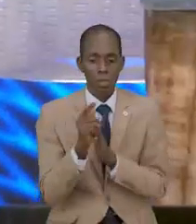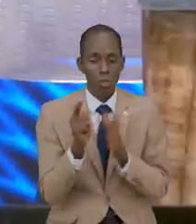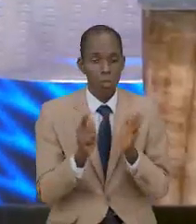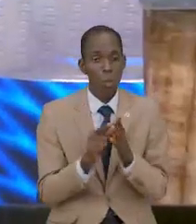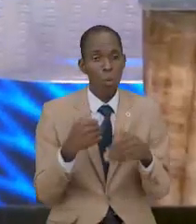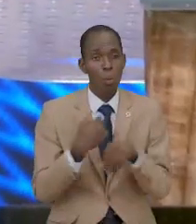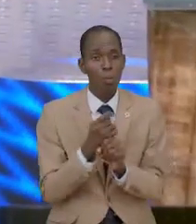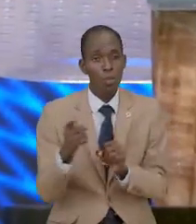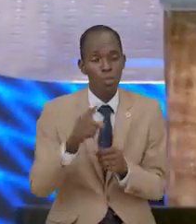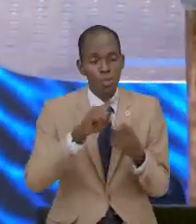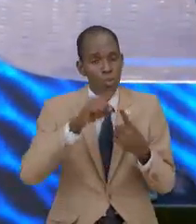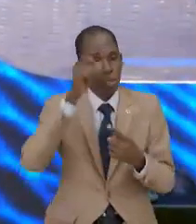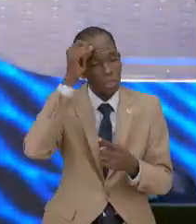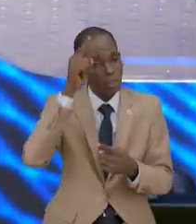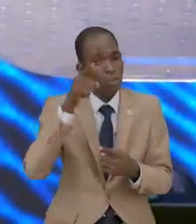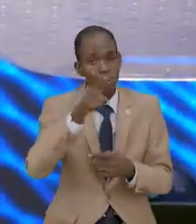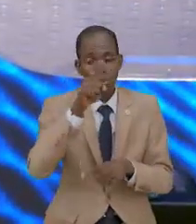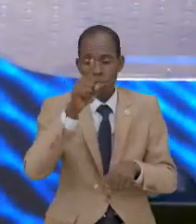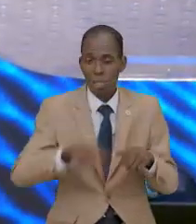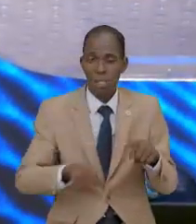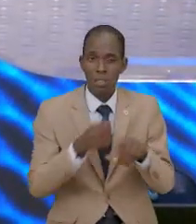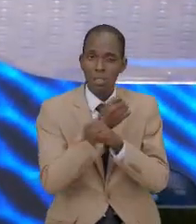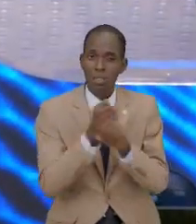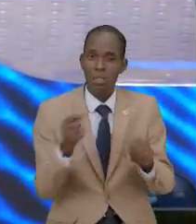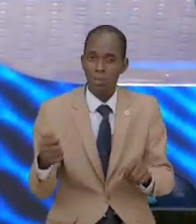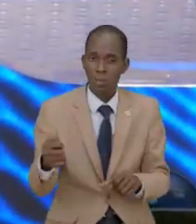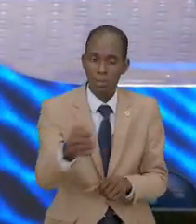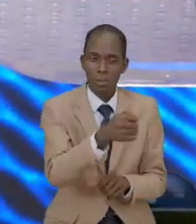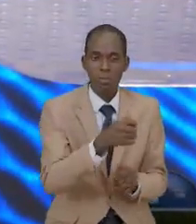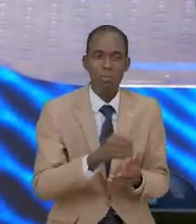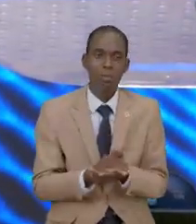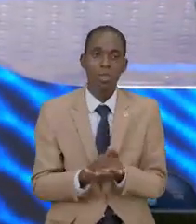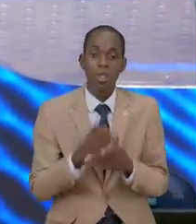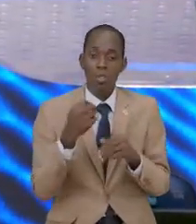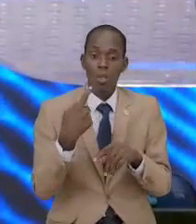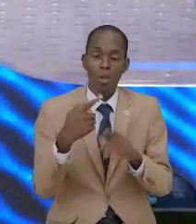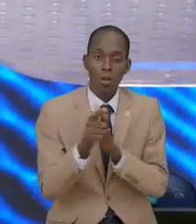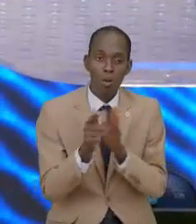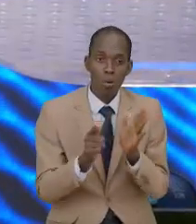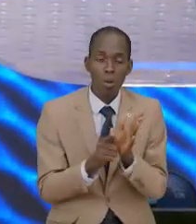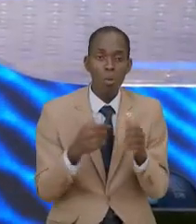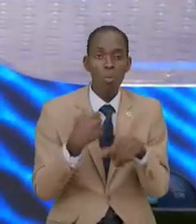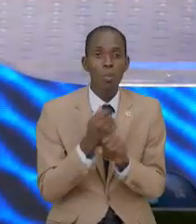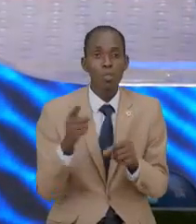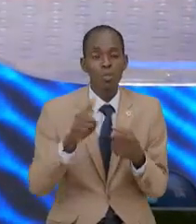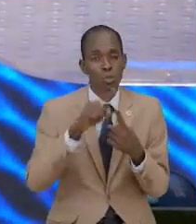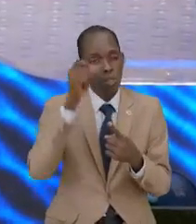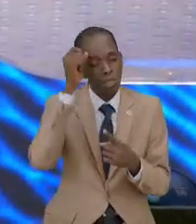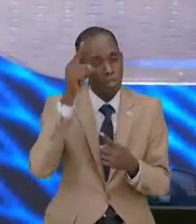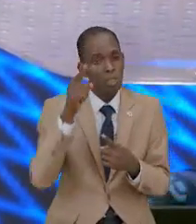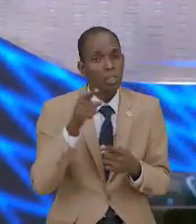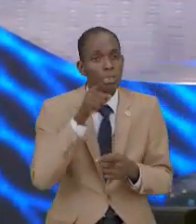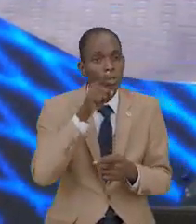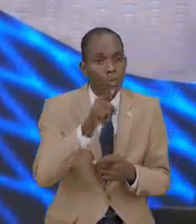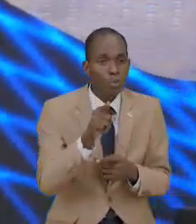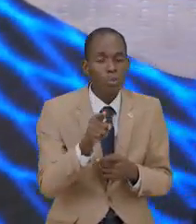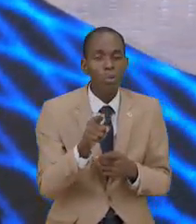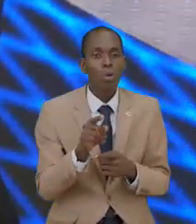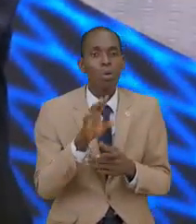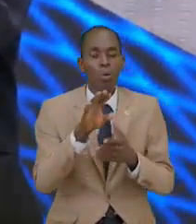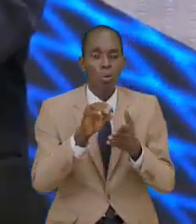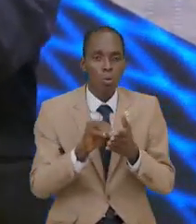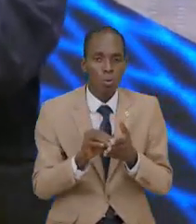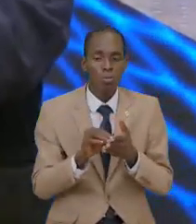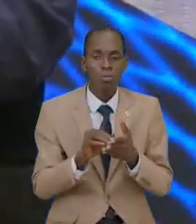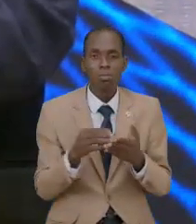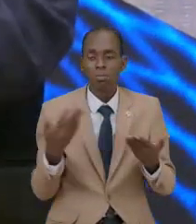to understand you cannot save yourself. The law makes you to understand your resolution,